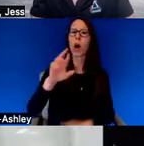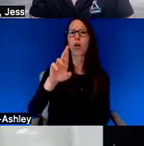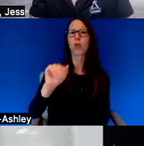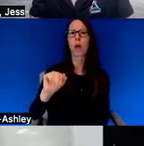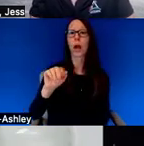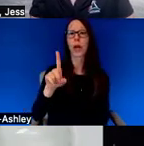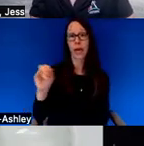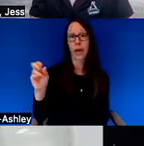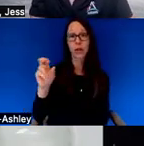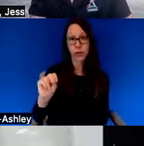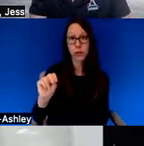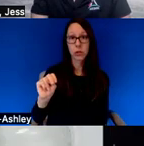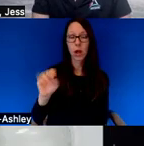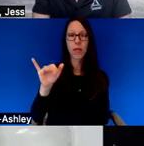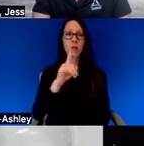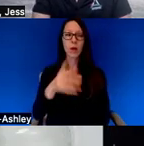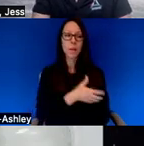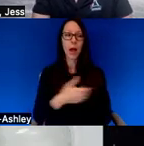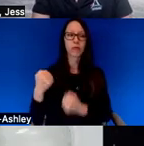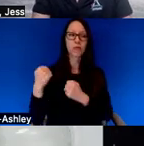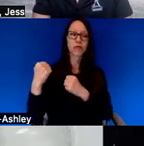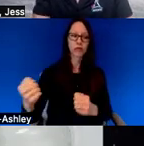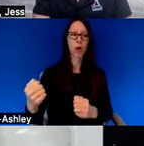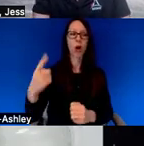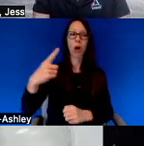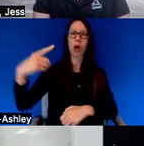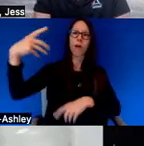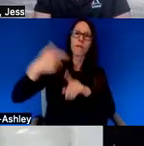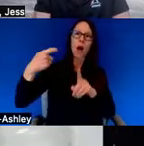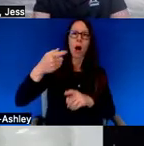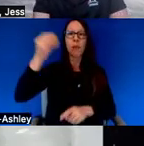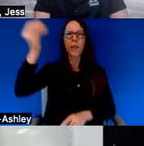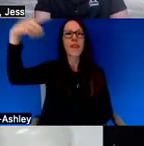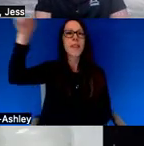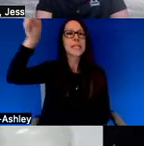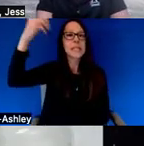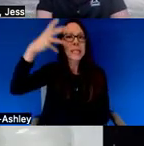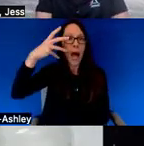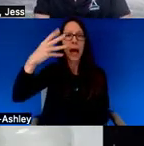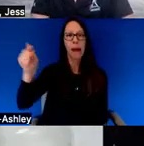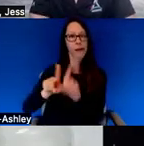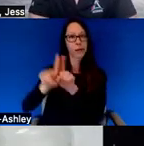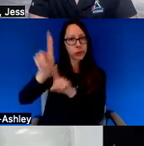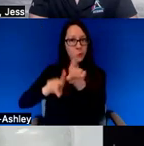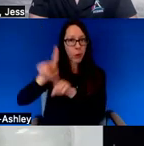powerful, invisible energy that comes from the sun and other stars, and it can make things break down kind of quickly.